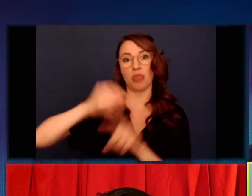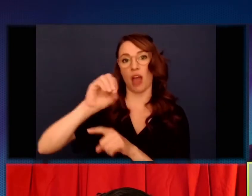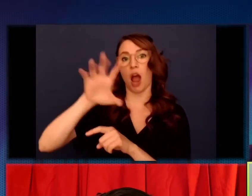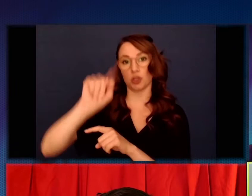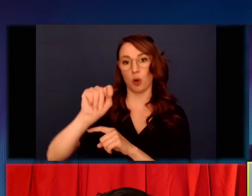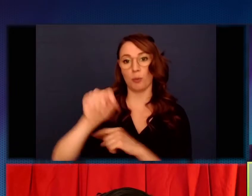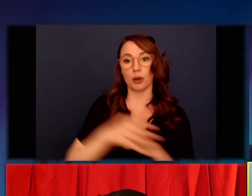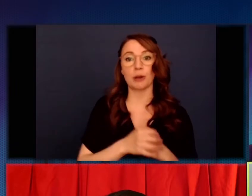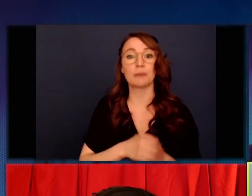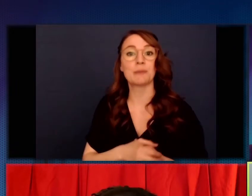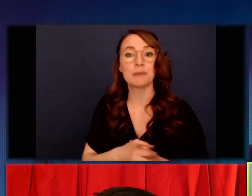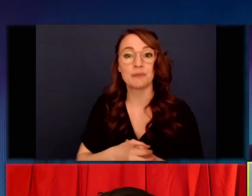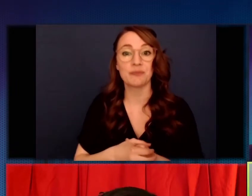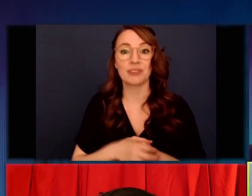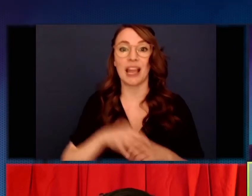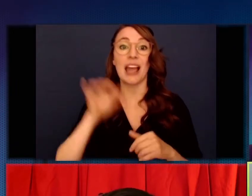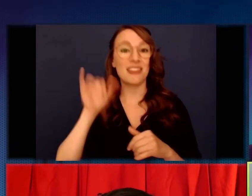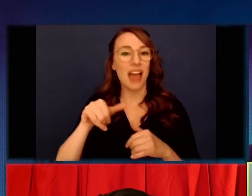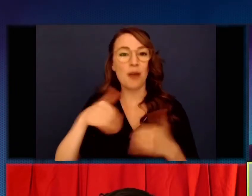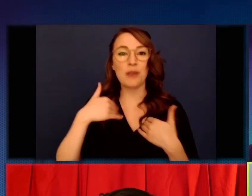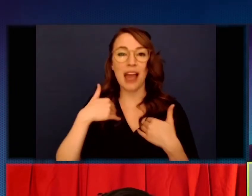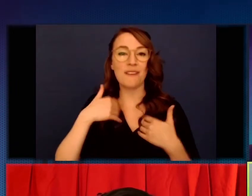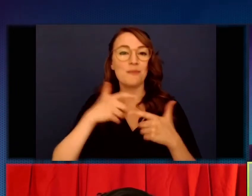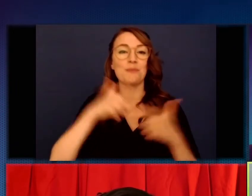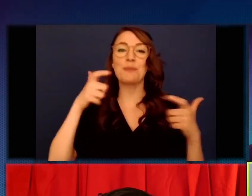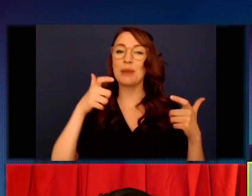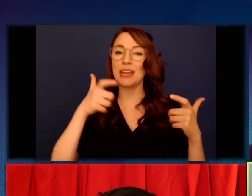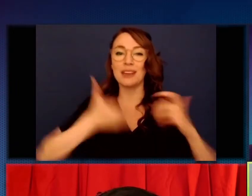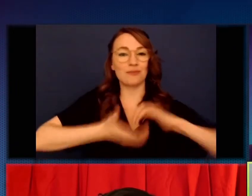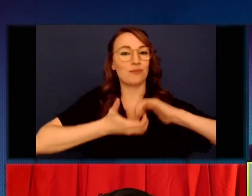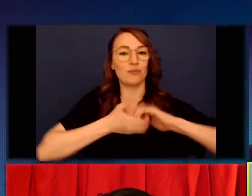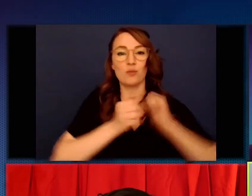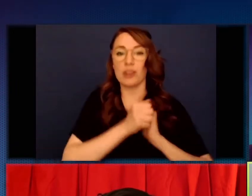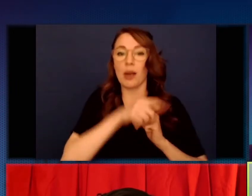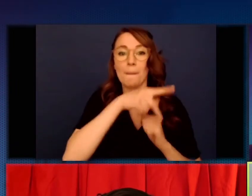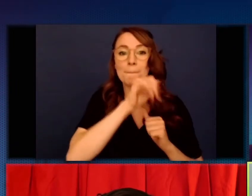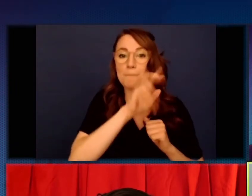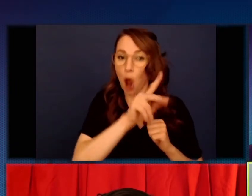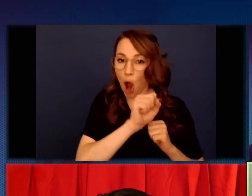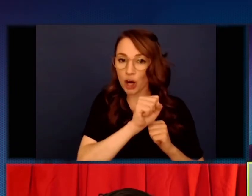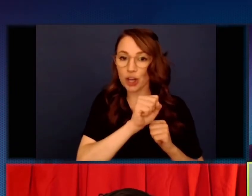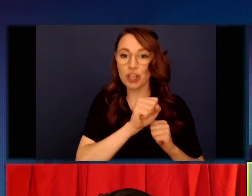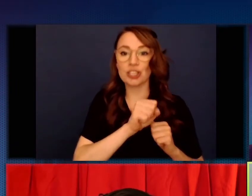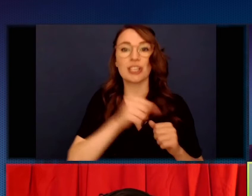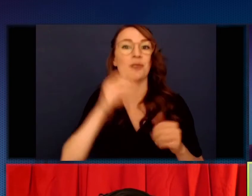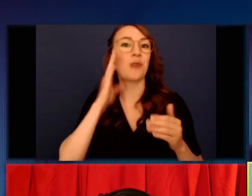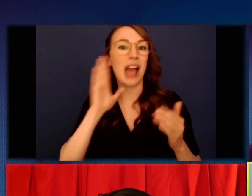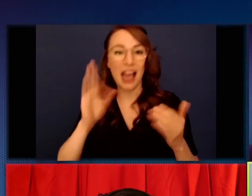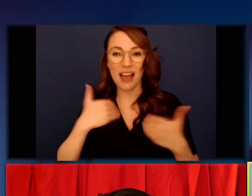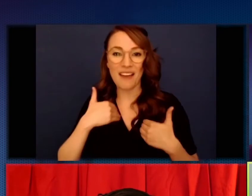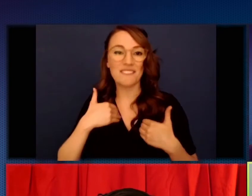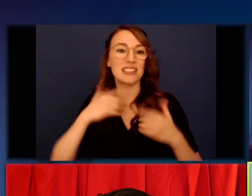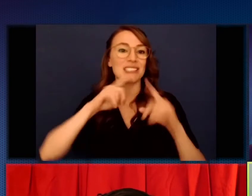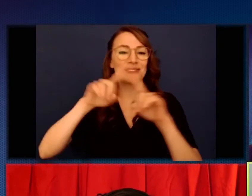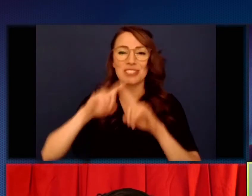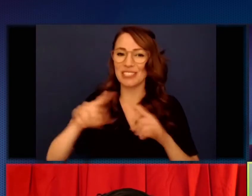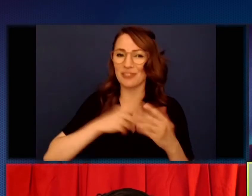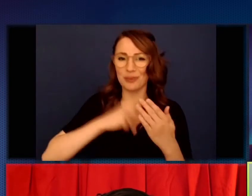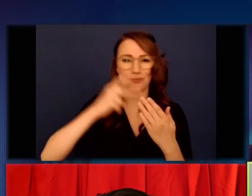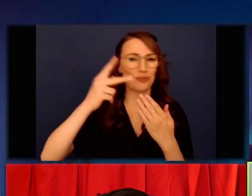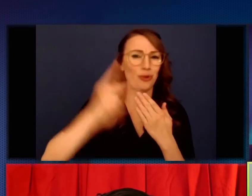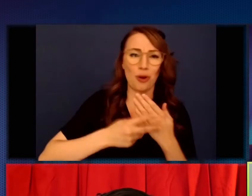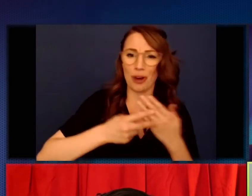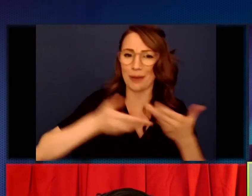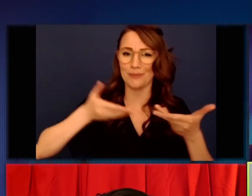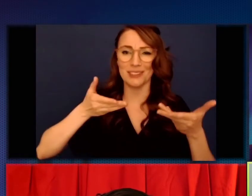big sweep with the downtown partnership. So you saw lots of volunteers. Our program's in the fall, and very, very similar. We go out to nonprofit